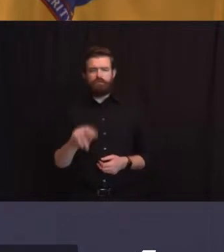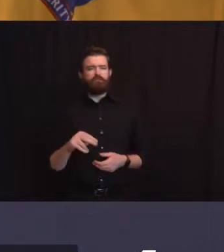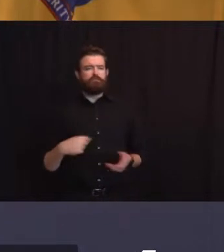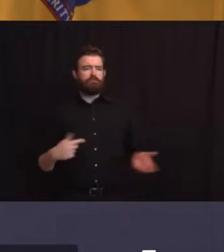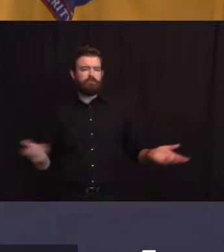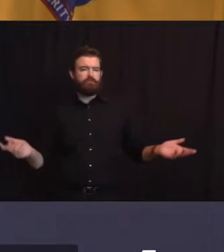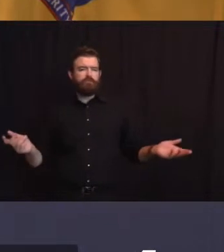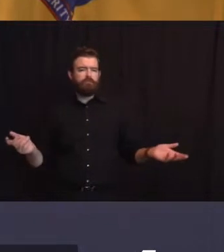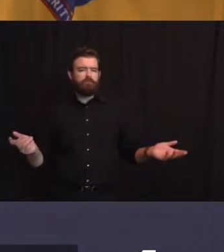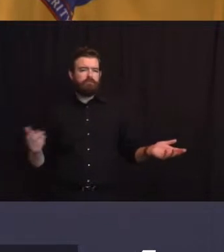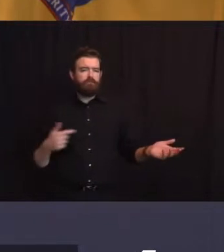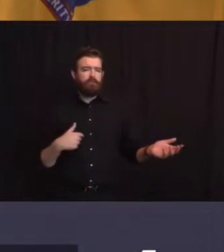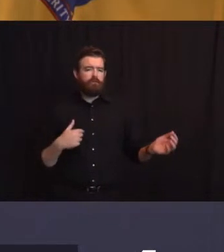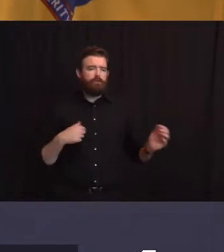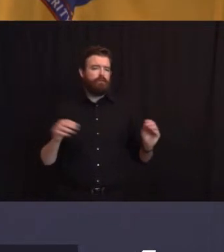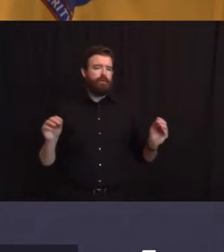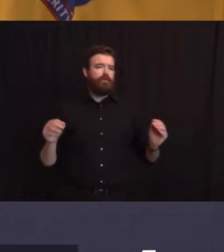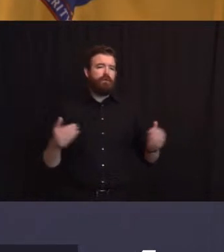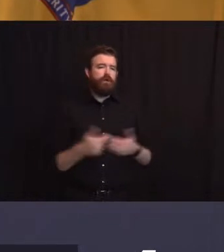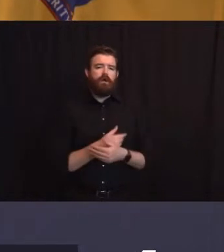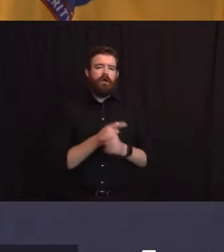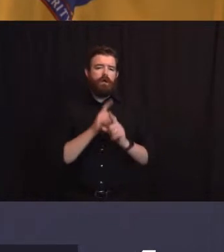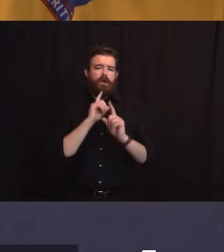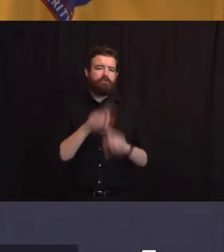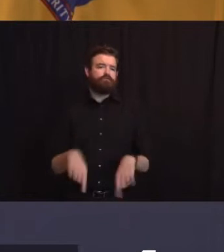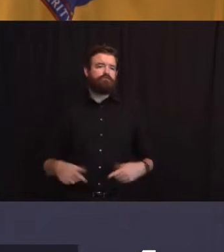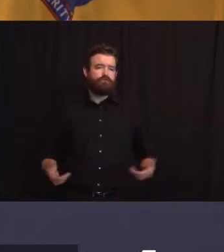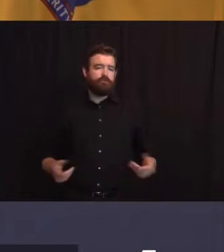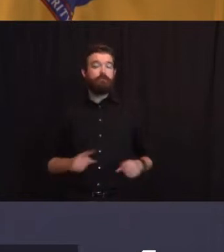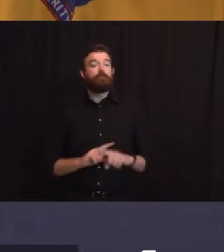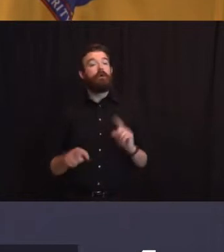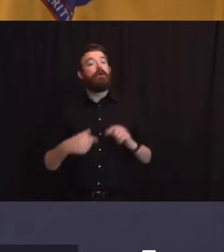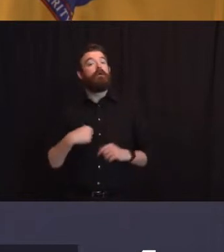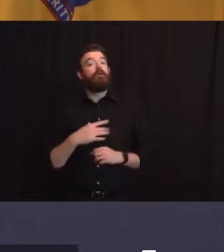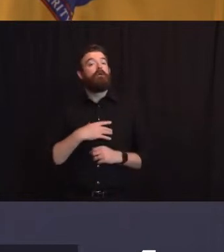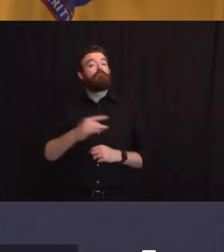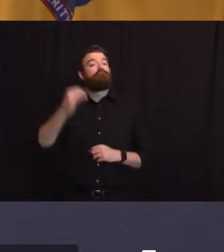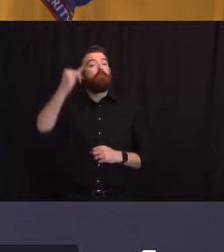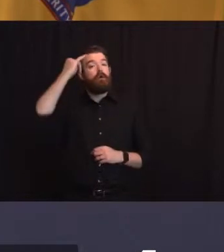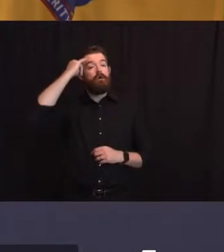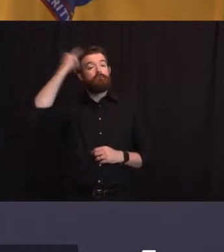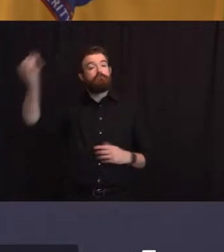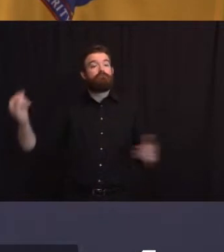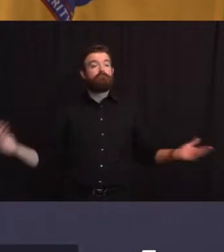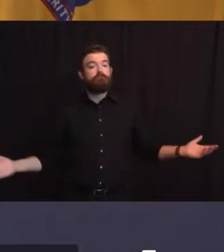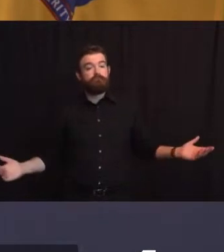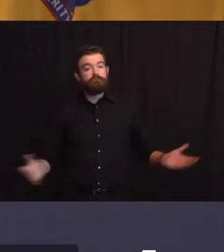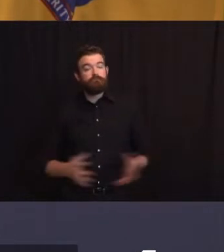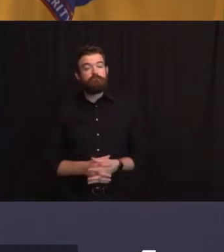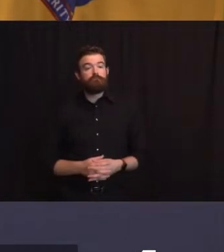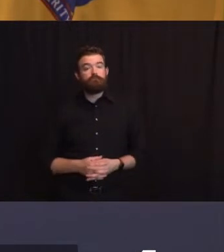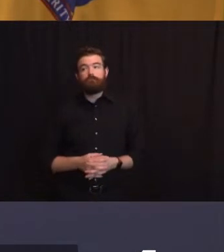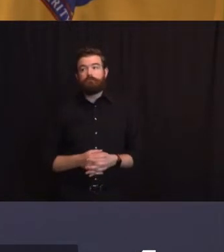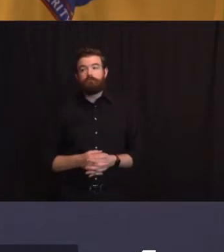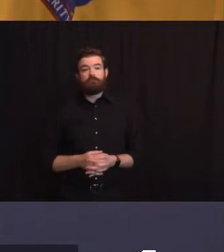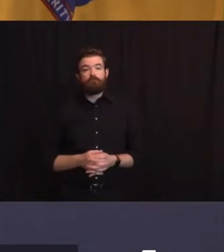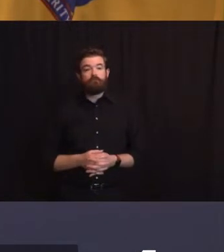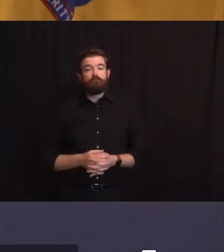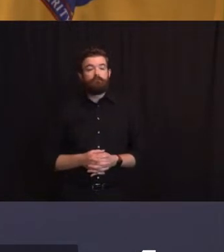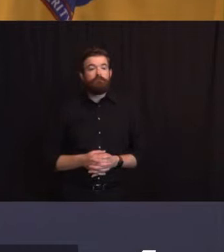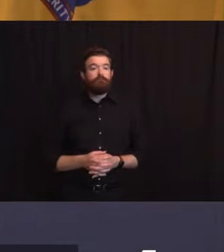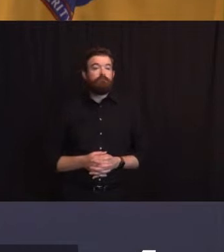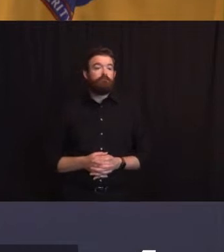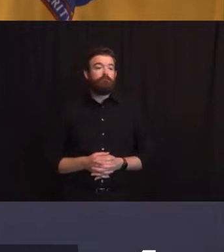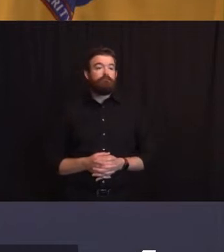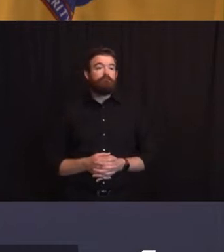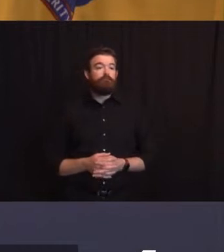an updated answer for you, but I like the notion. It's the reason why Molly Bonato is